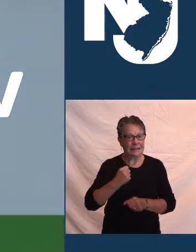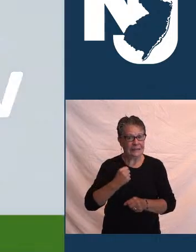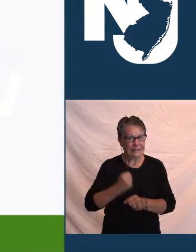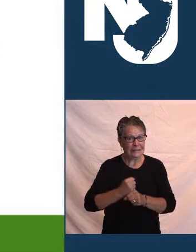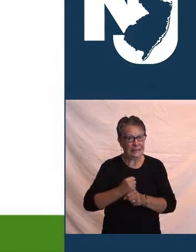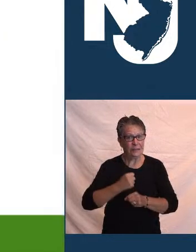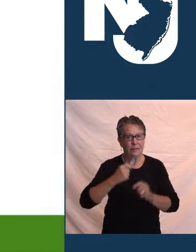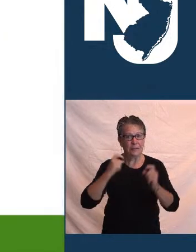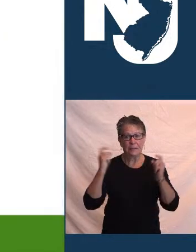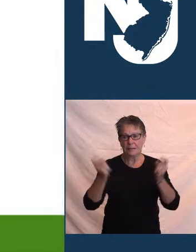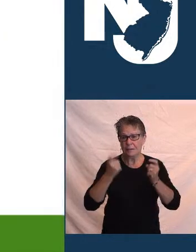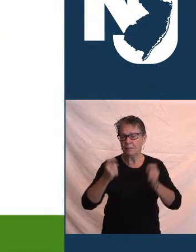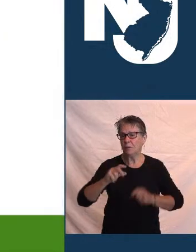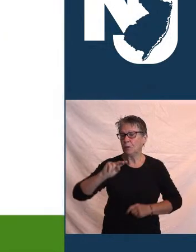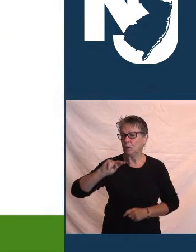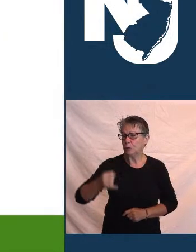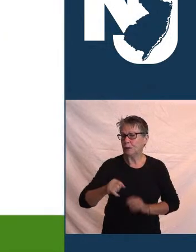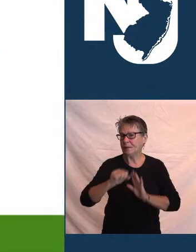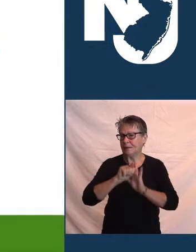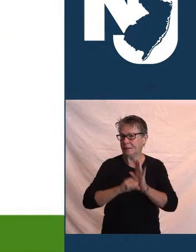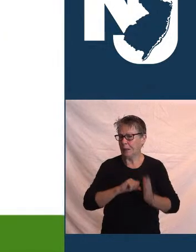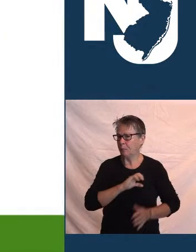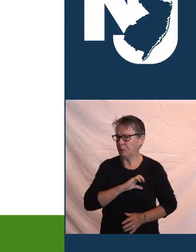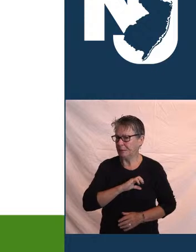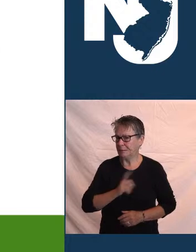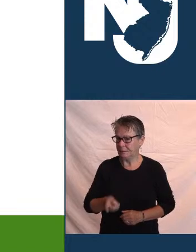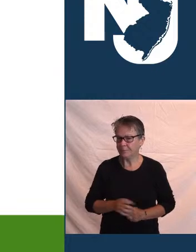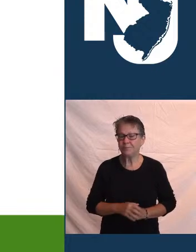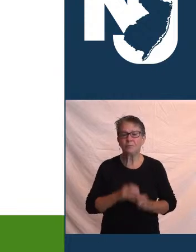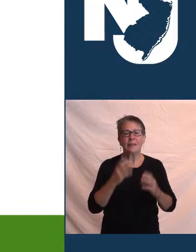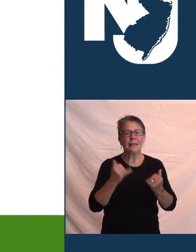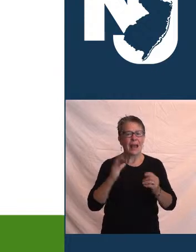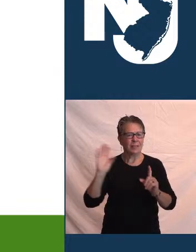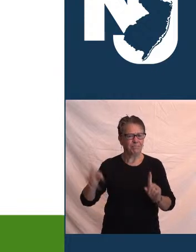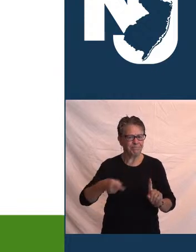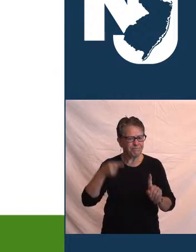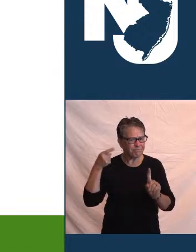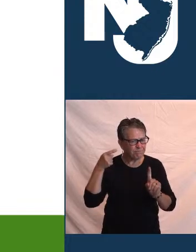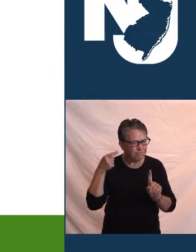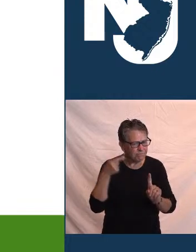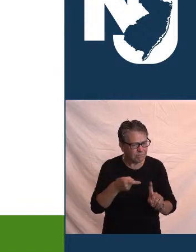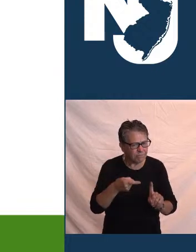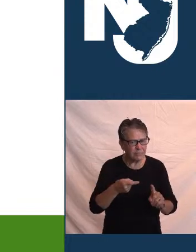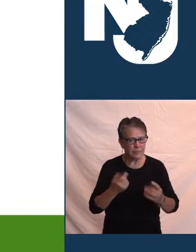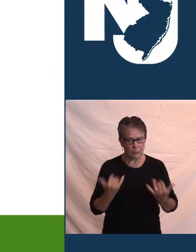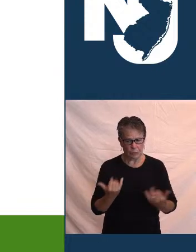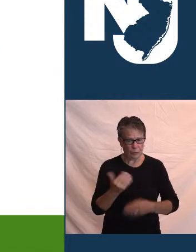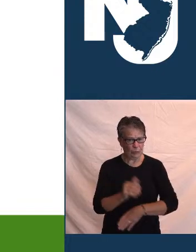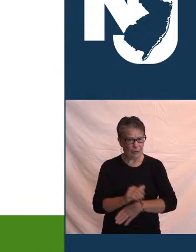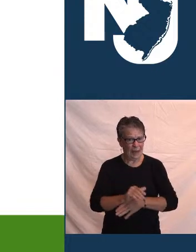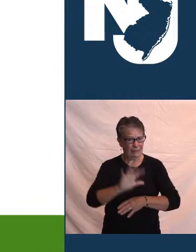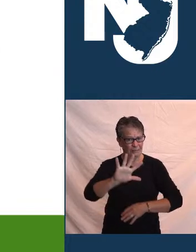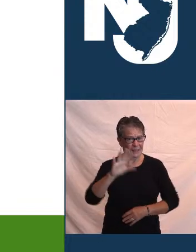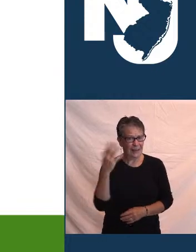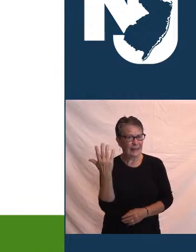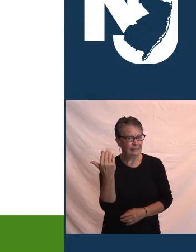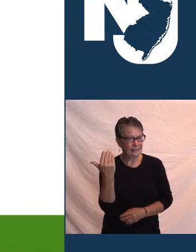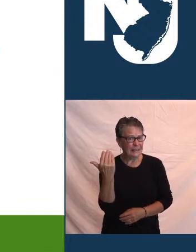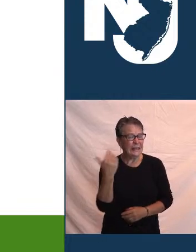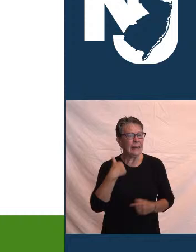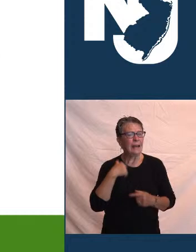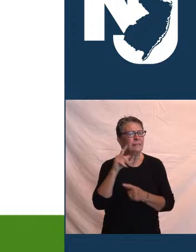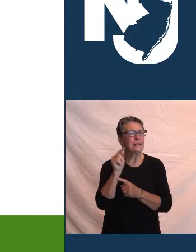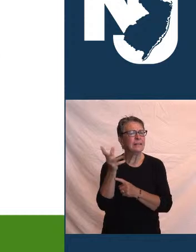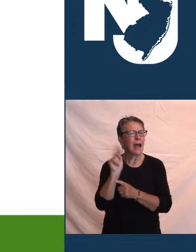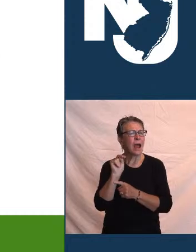into the latest numbers, just a reminder that at 5:15 today, we'll be hosting our second virtual information and resource town hall